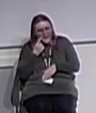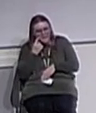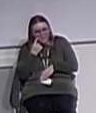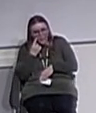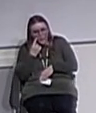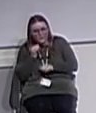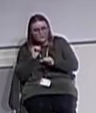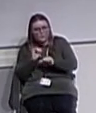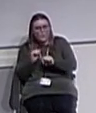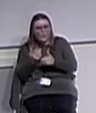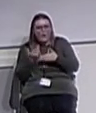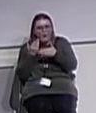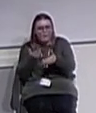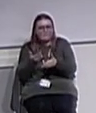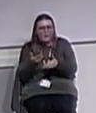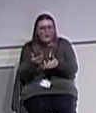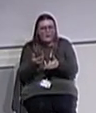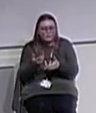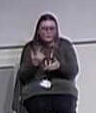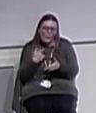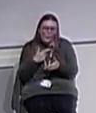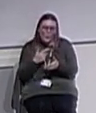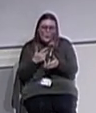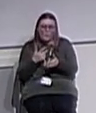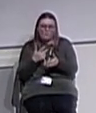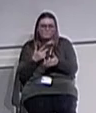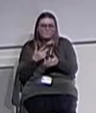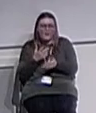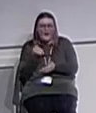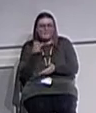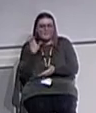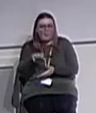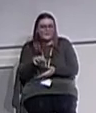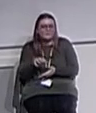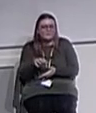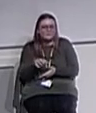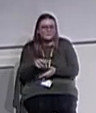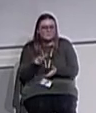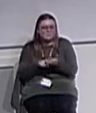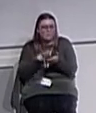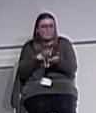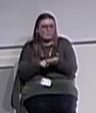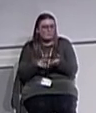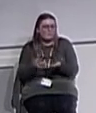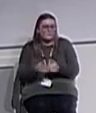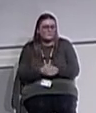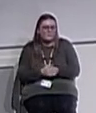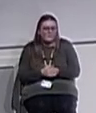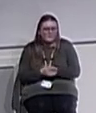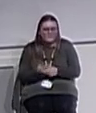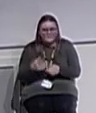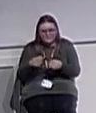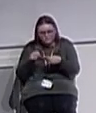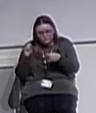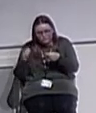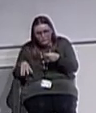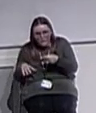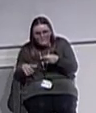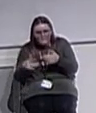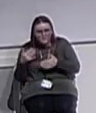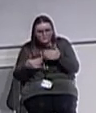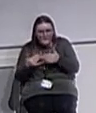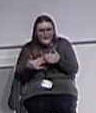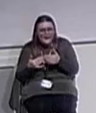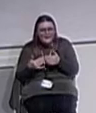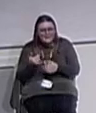in. Whatever the offer is, you are in. If you haven't made the offer and you've dropped a grade, or even a couple of grades, we may be able to take you.